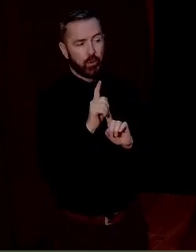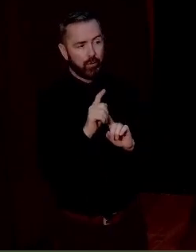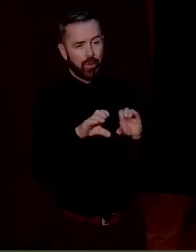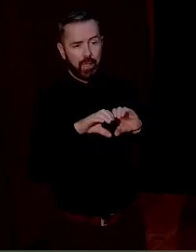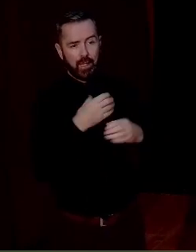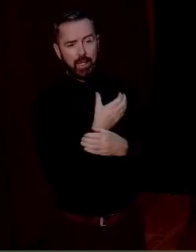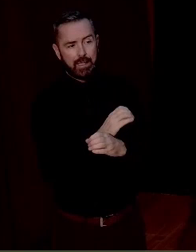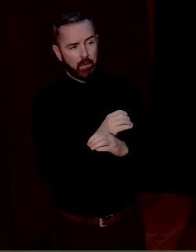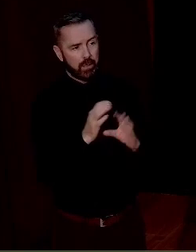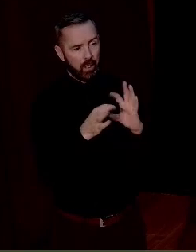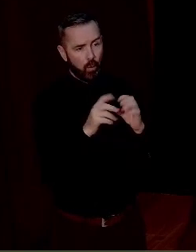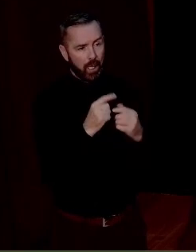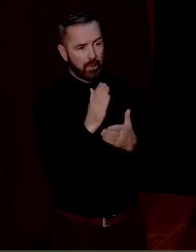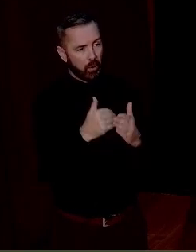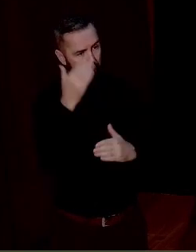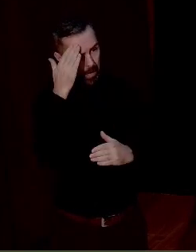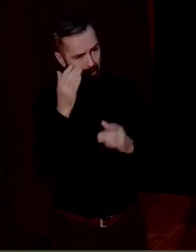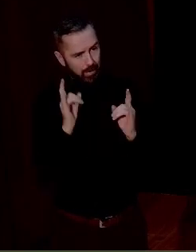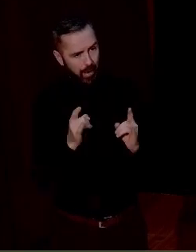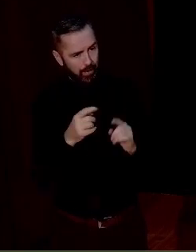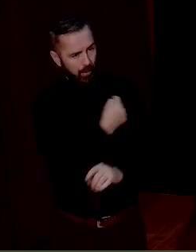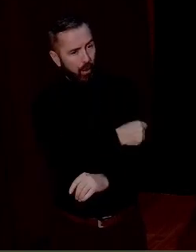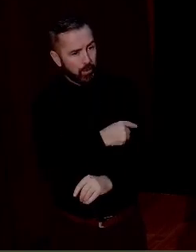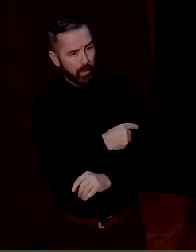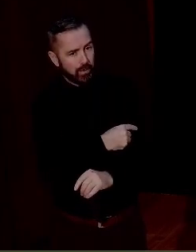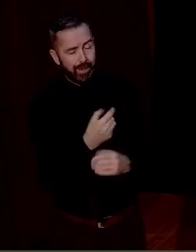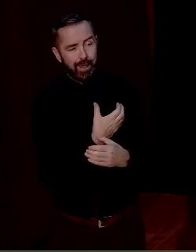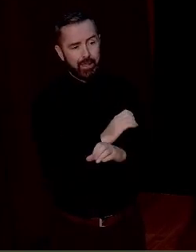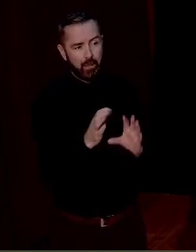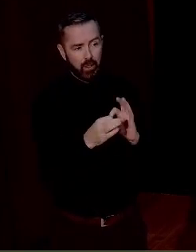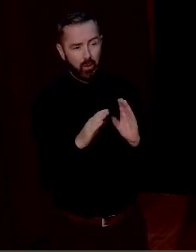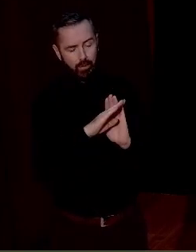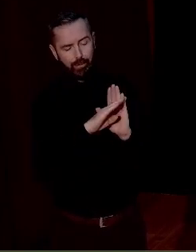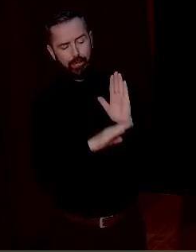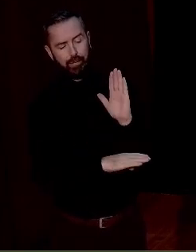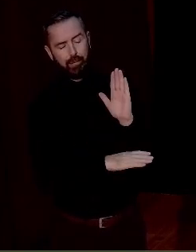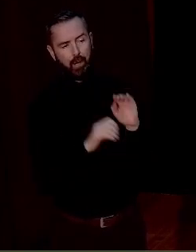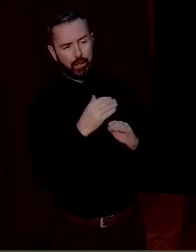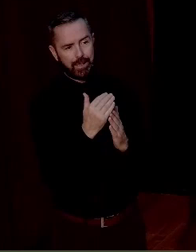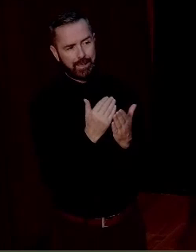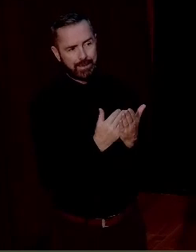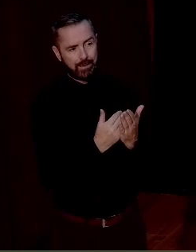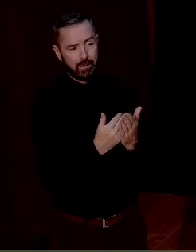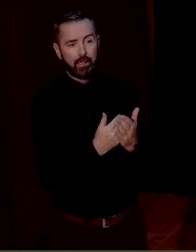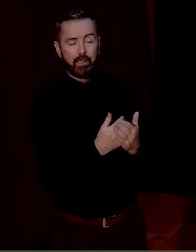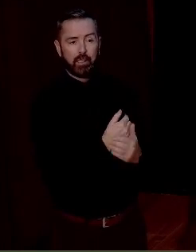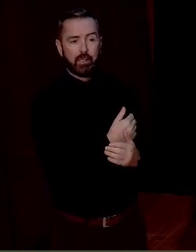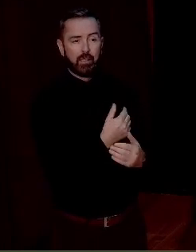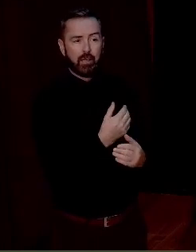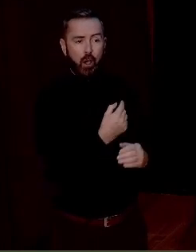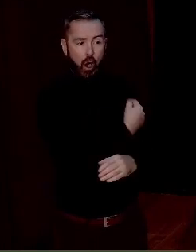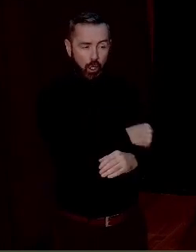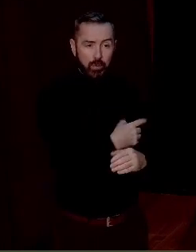improving county homes and some mental hospitals. County homes ranked low on the list. County hospitals got the money, some mental hospitals.